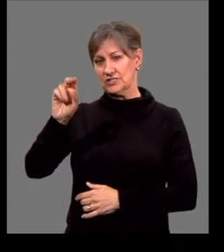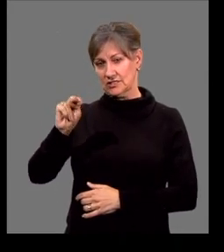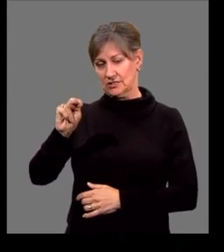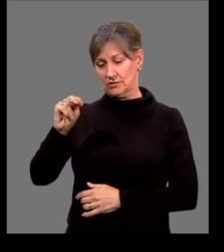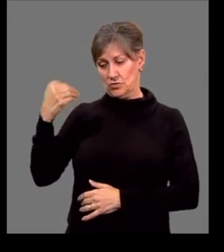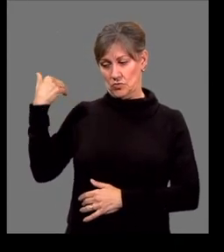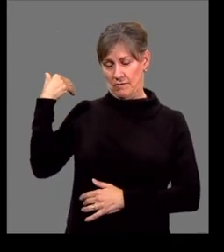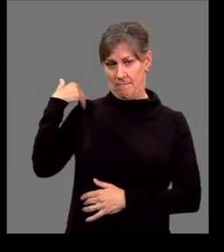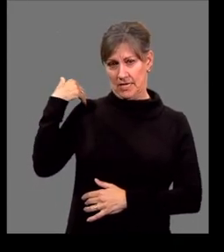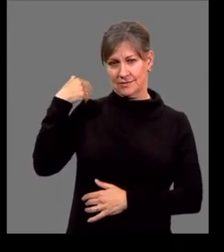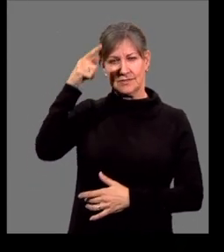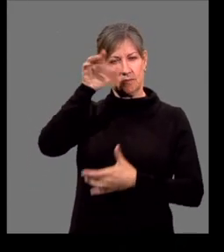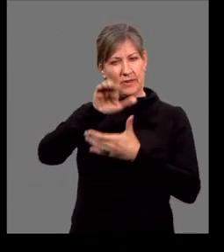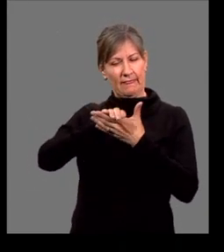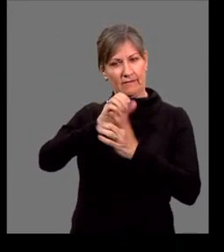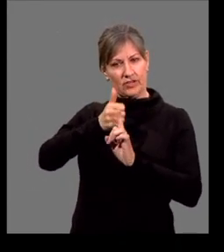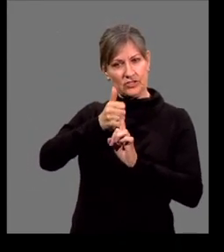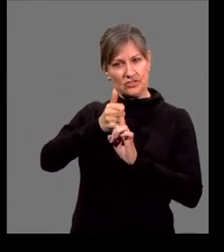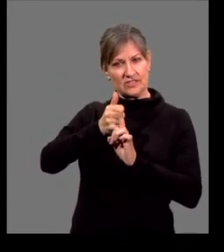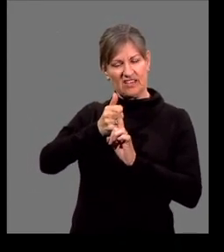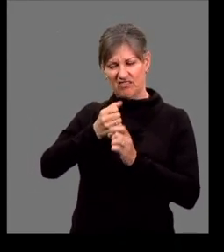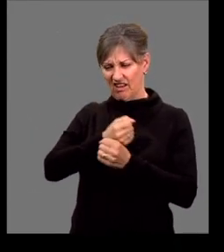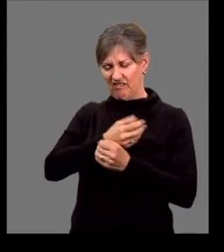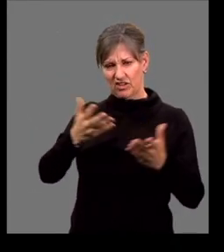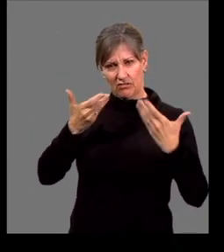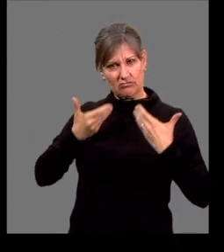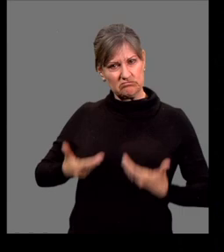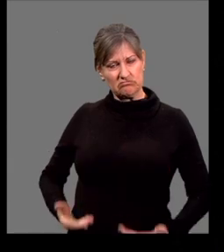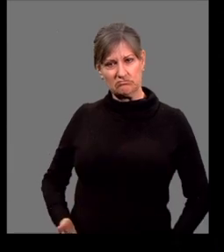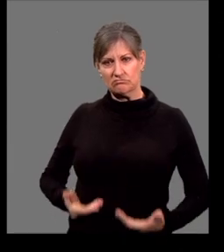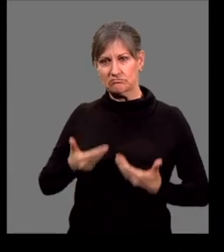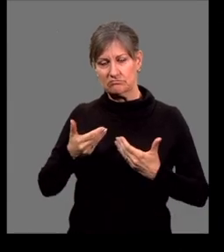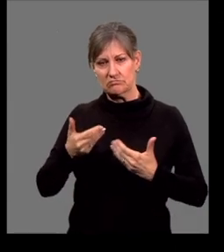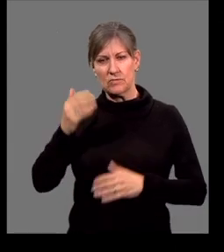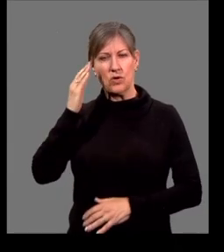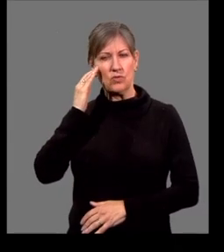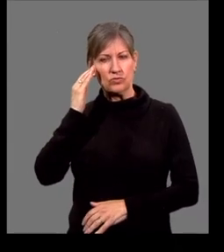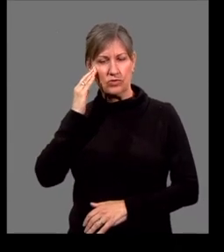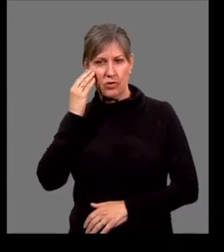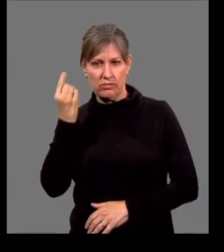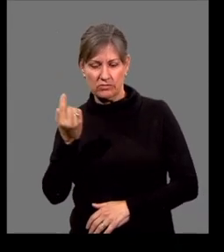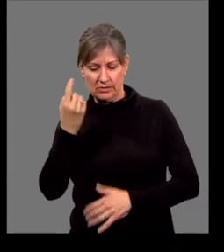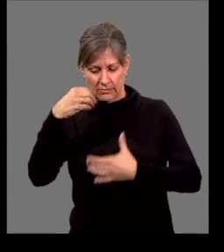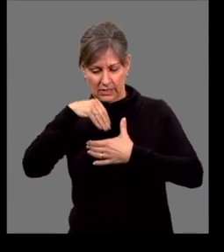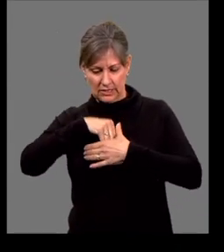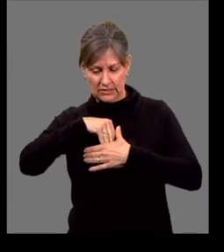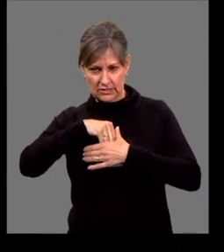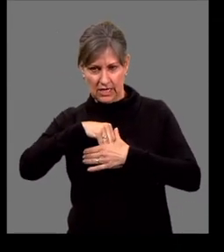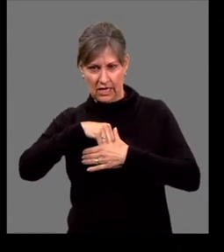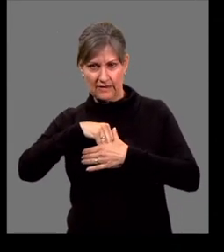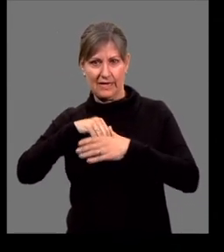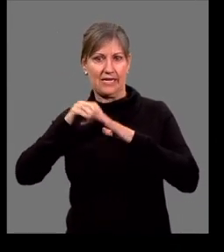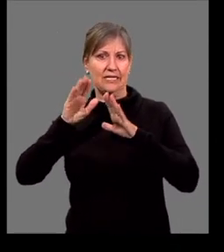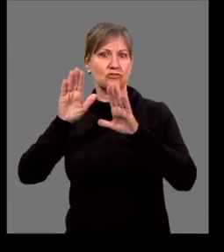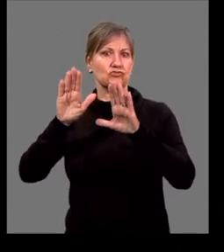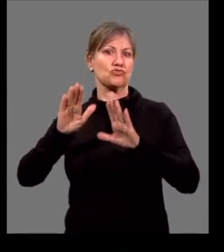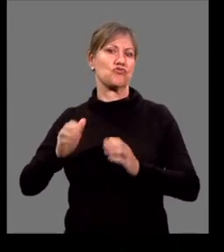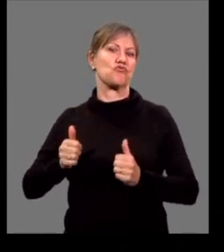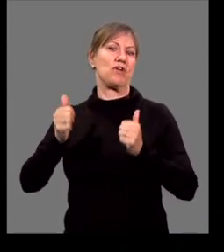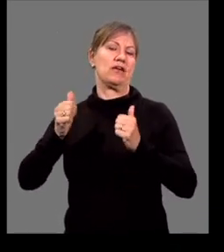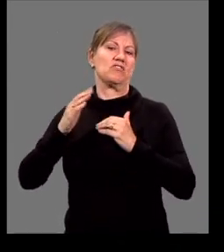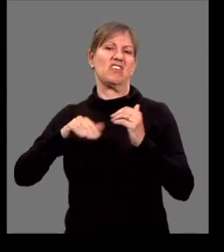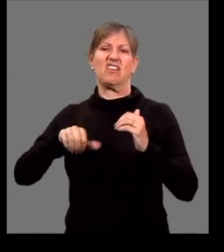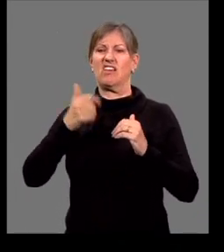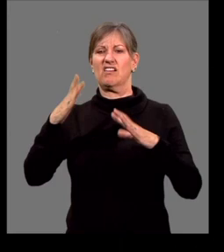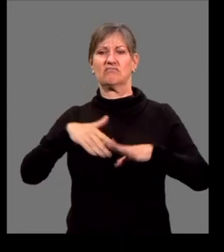us to believe in yourself and all that you are. Know that there is something inside you that is greater than